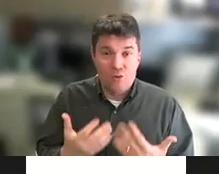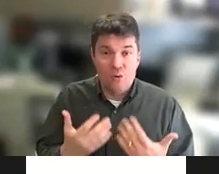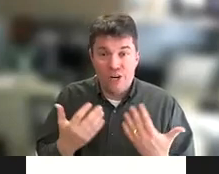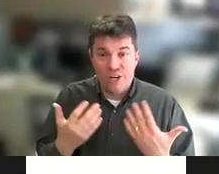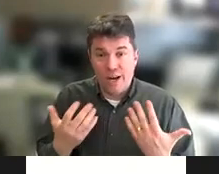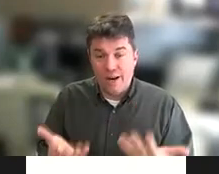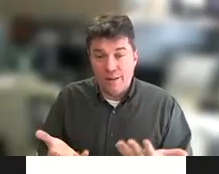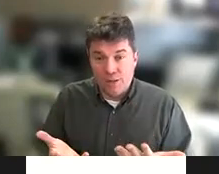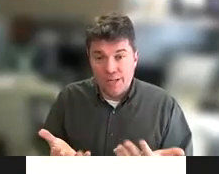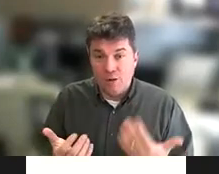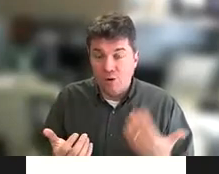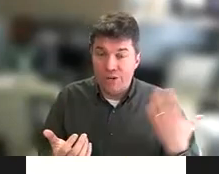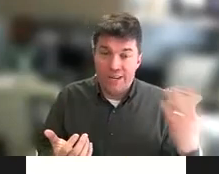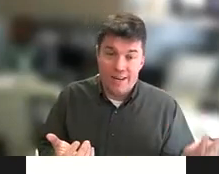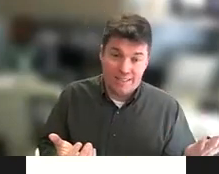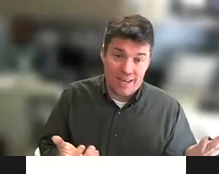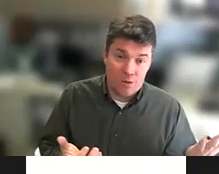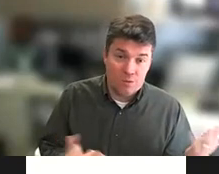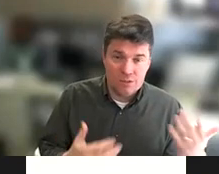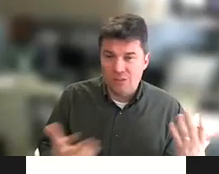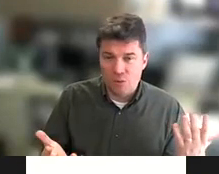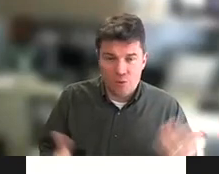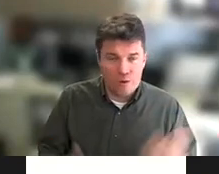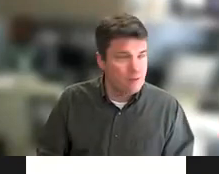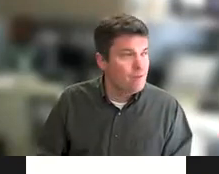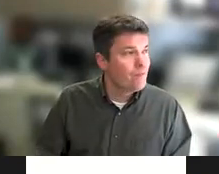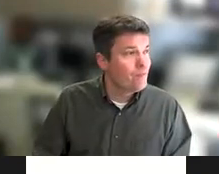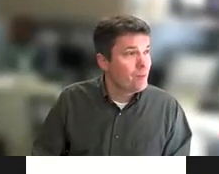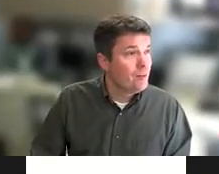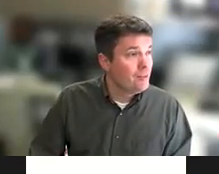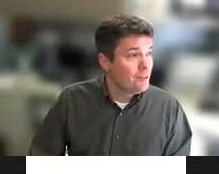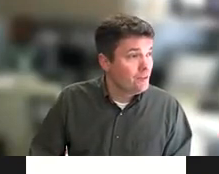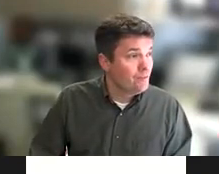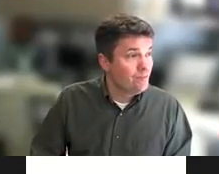to speech or understanding music or understanding sounds and so forth.